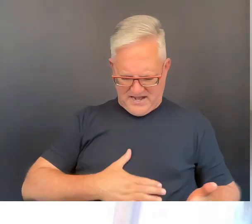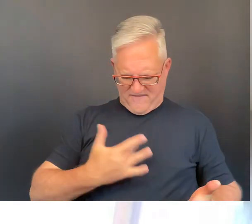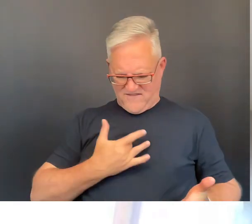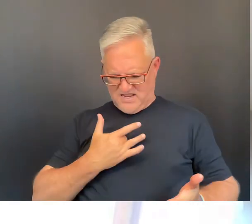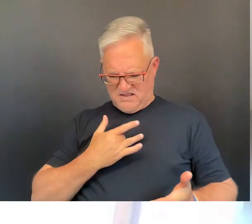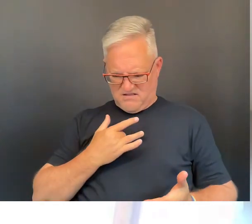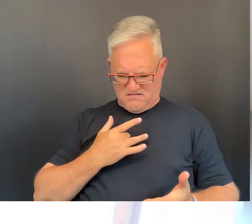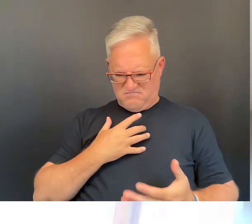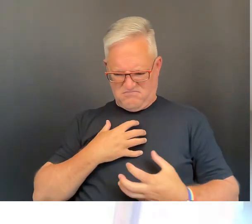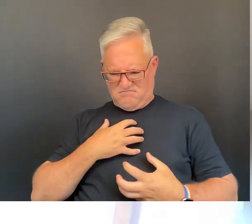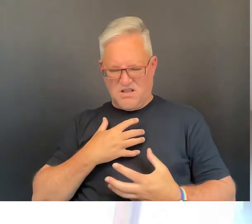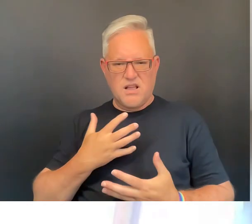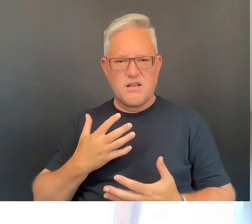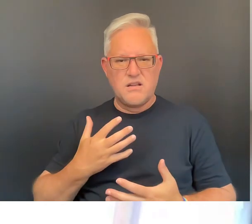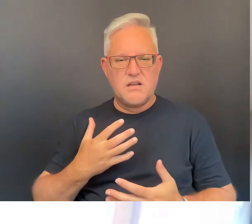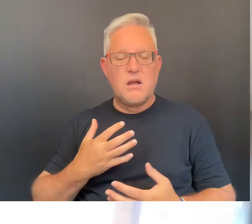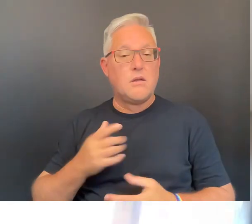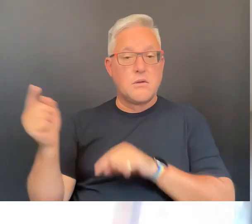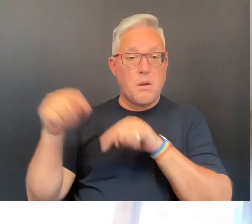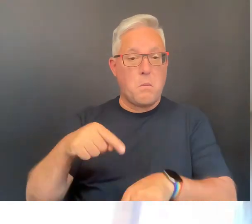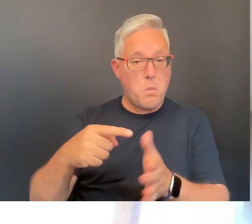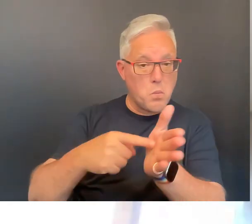thing.